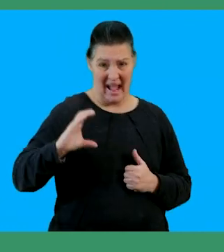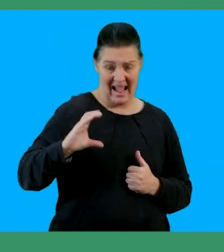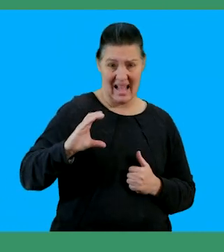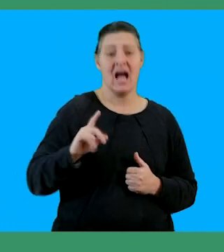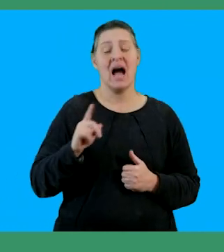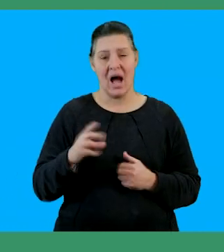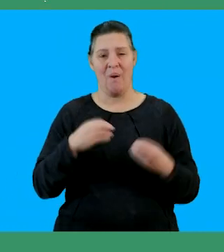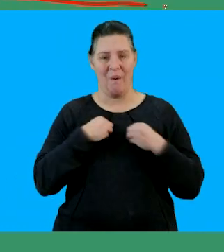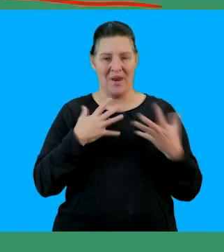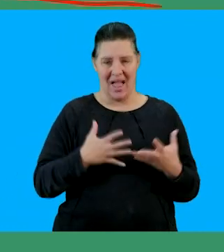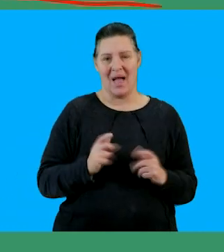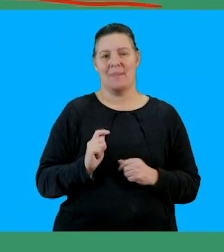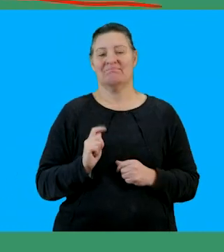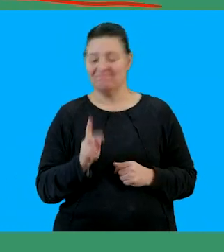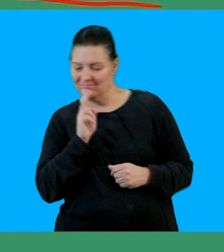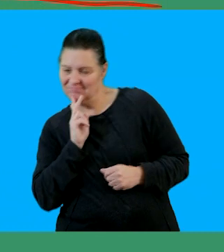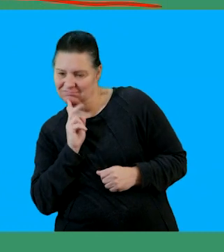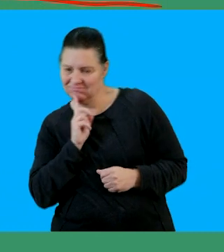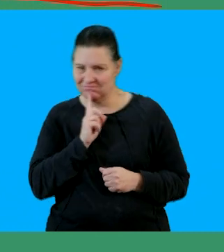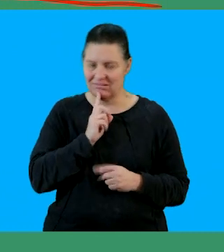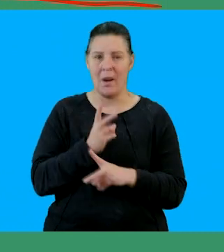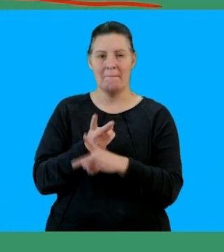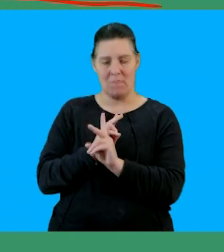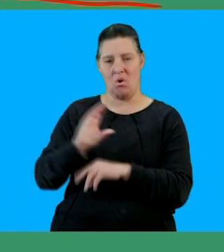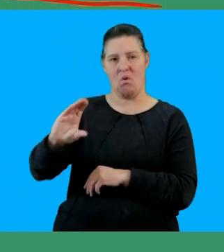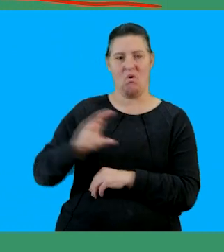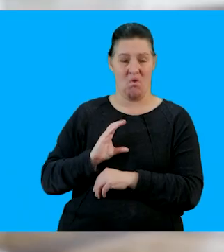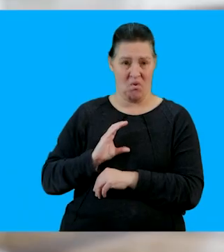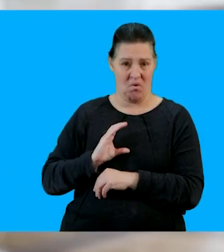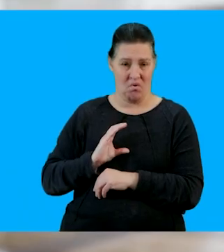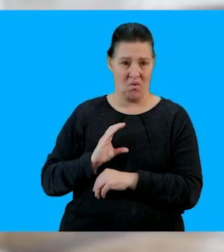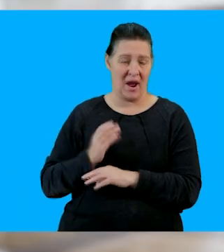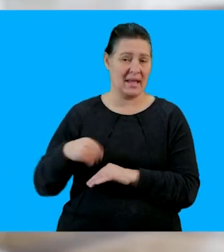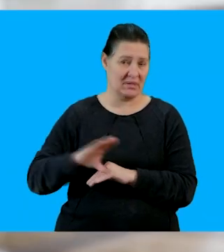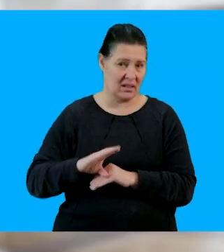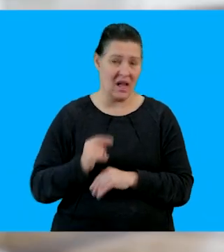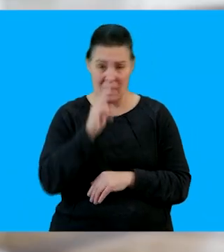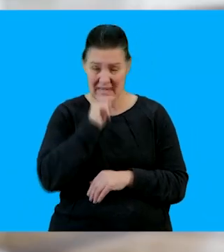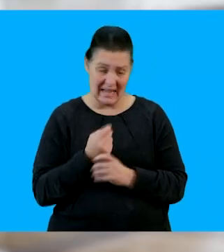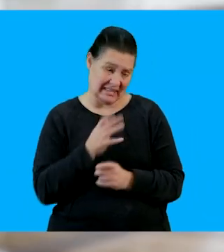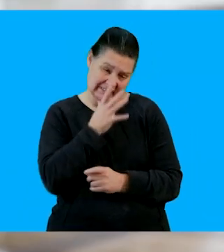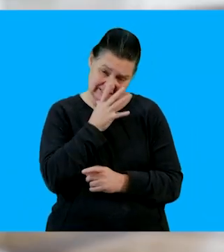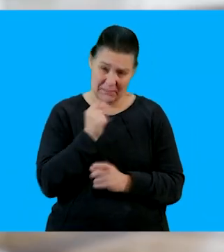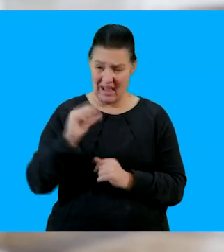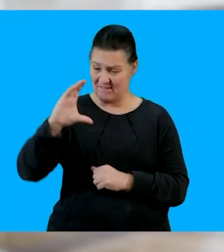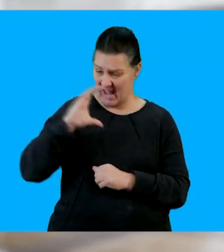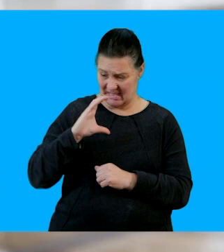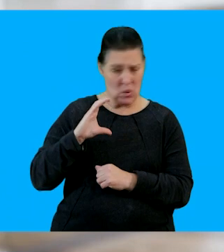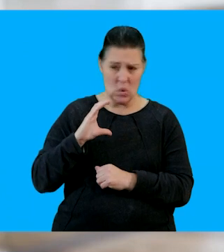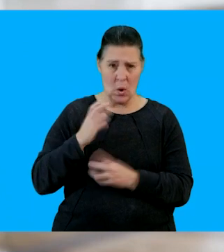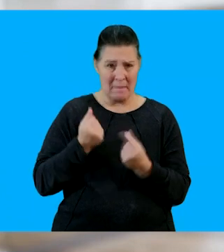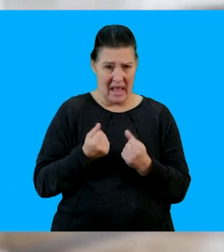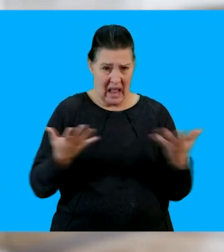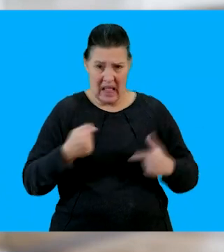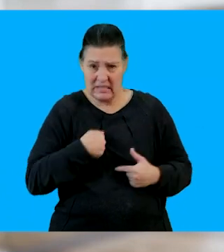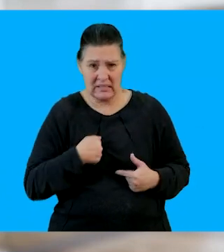is needed, the owners will have to look at borrowed capital. So obviously, if we are going to need a lot of money that an entrepreneur does